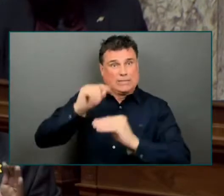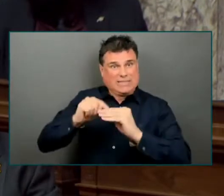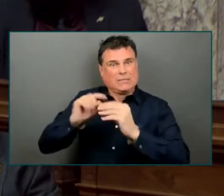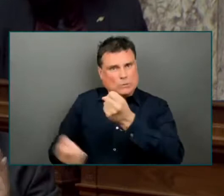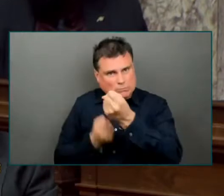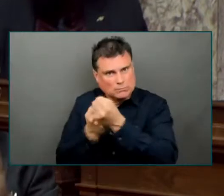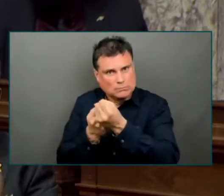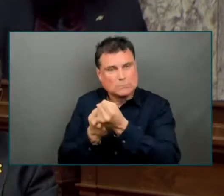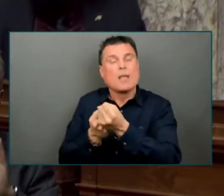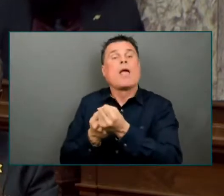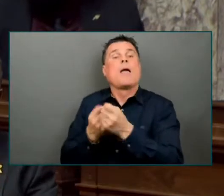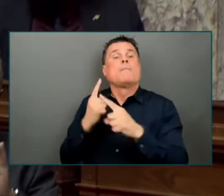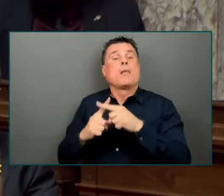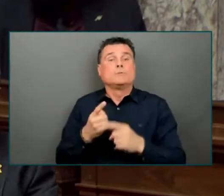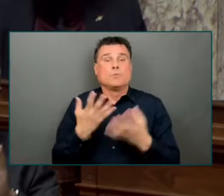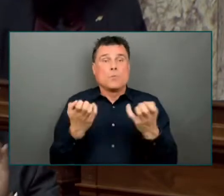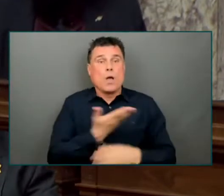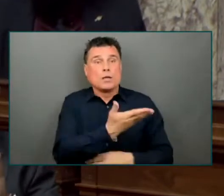free.